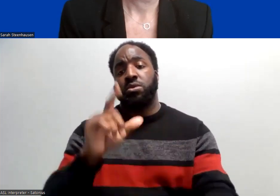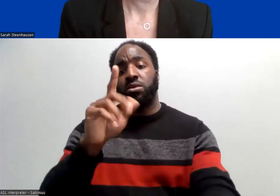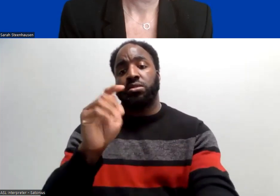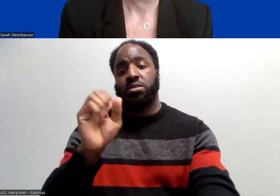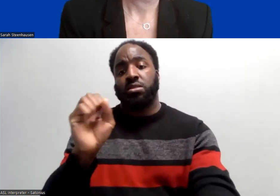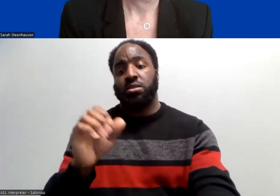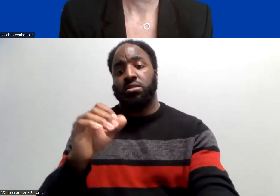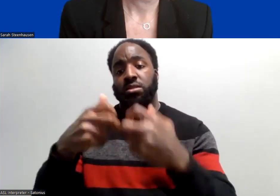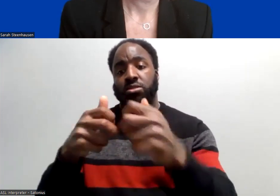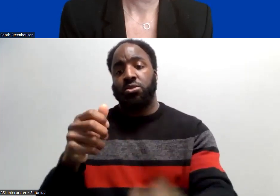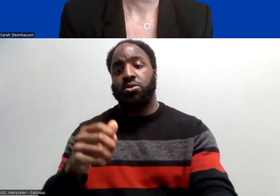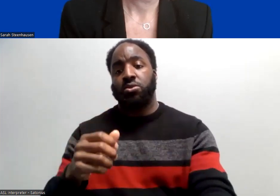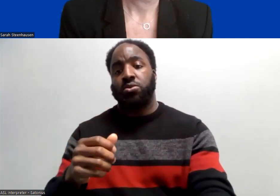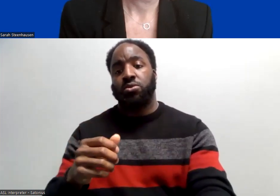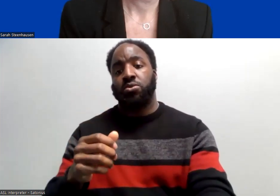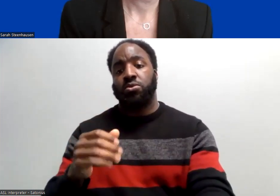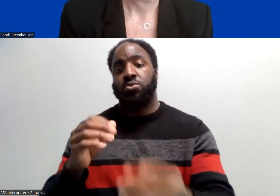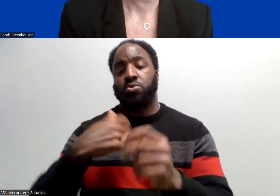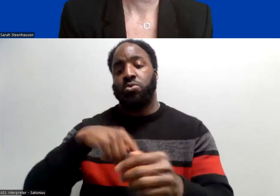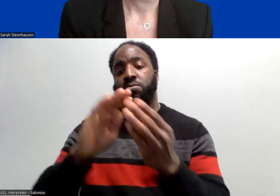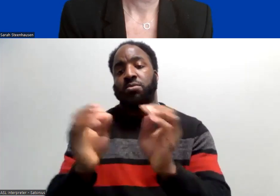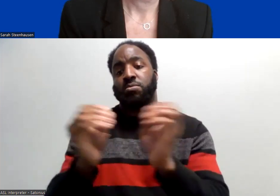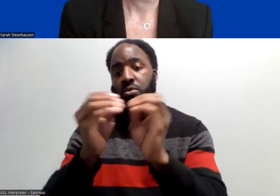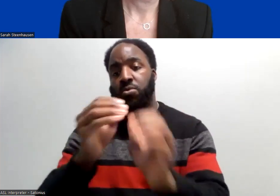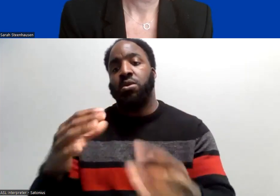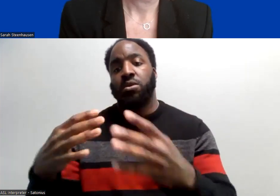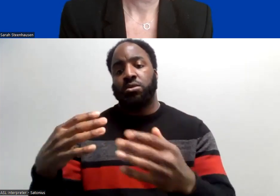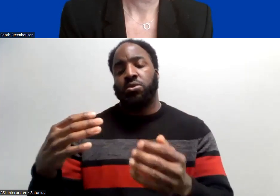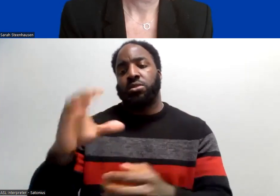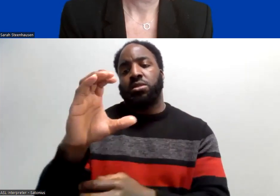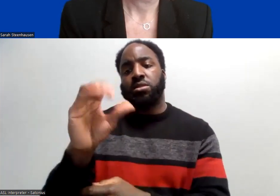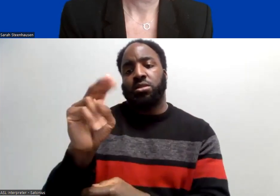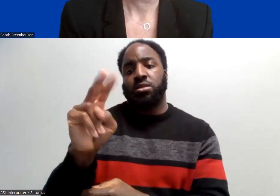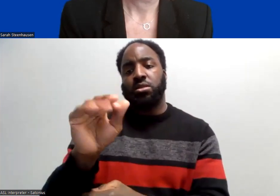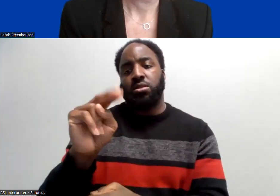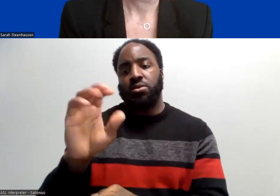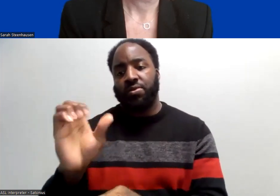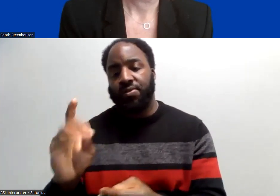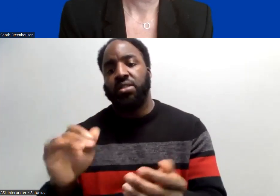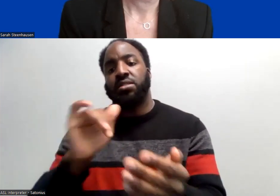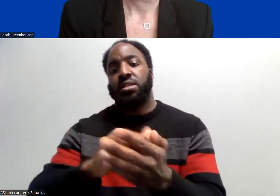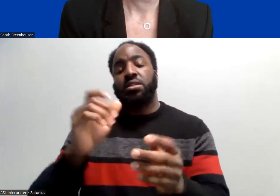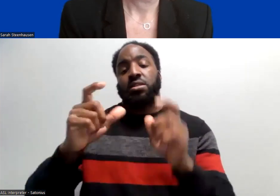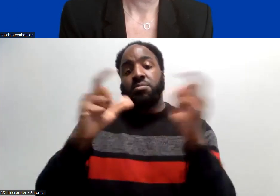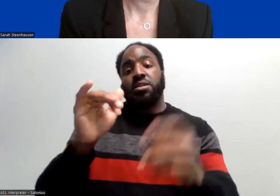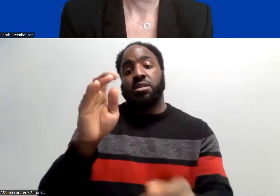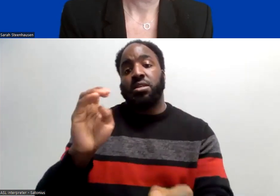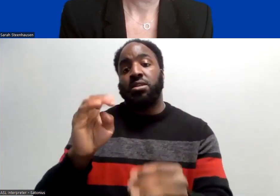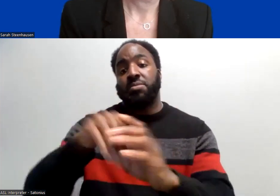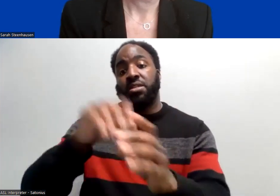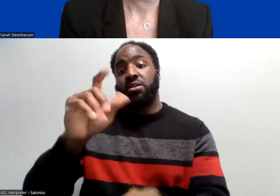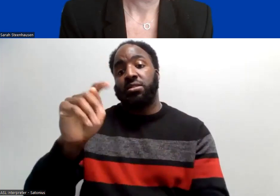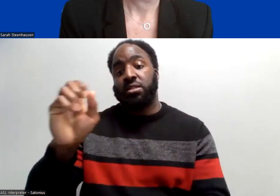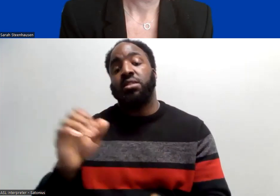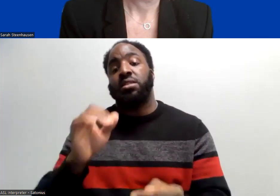LTSS issues. You know, we are becoming more and more convinced that the big item in LTSS that we should be working on as we think